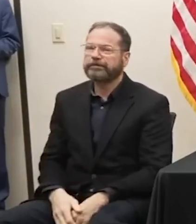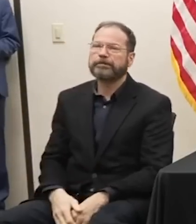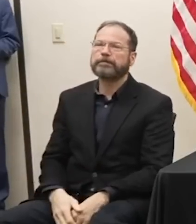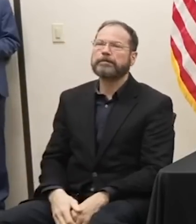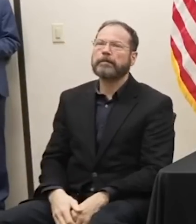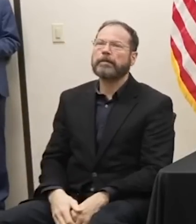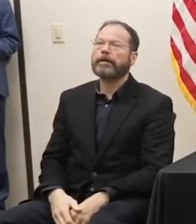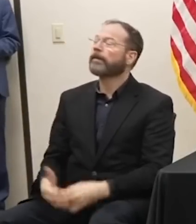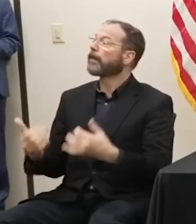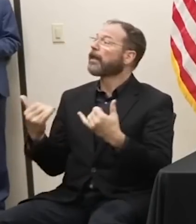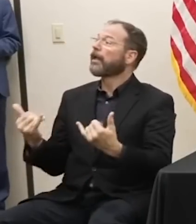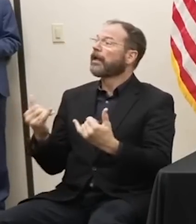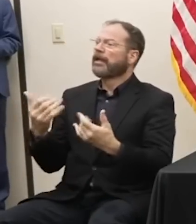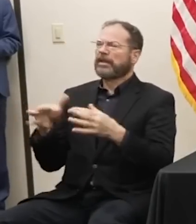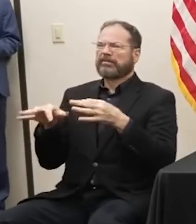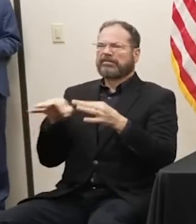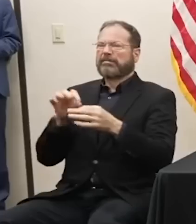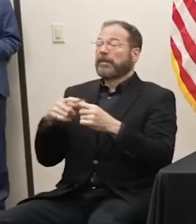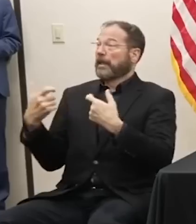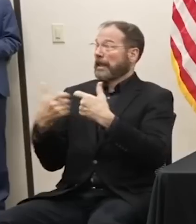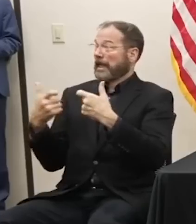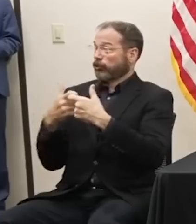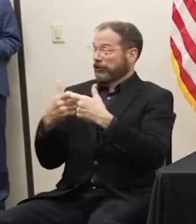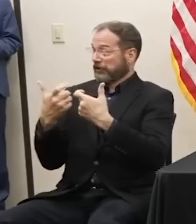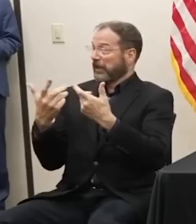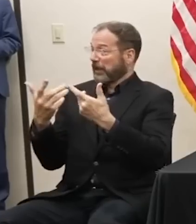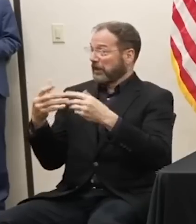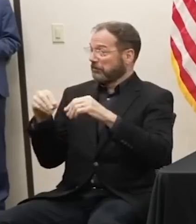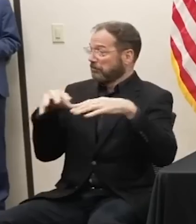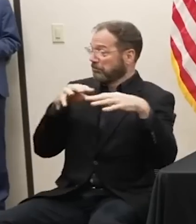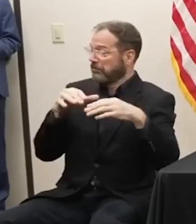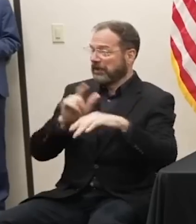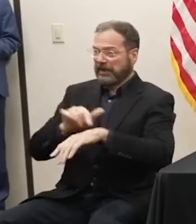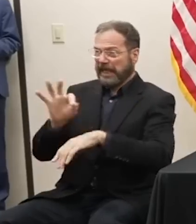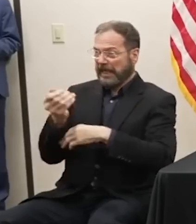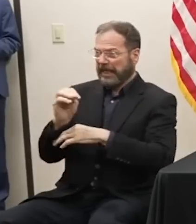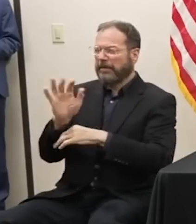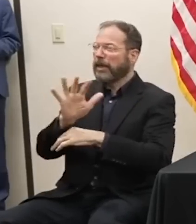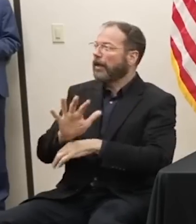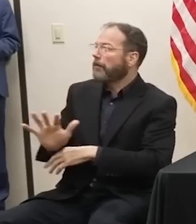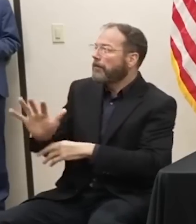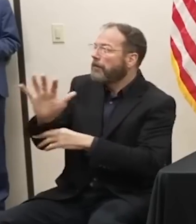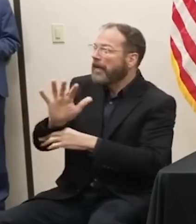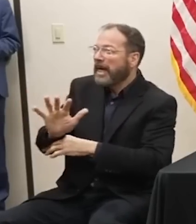As it concerns a power update, as of 9 o'clock this morning, there were